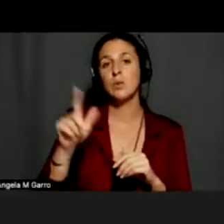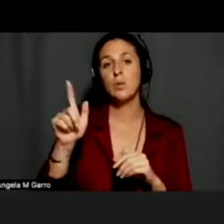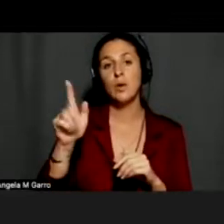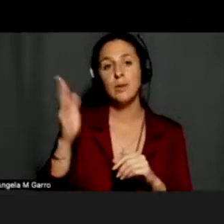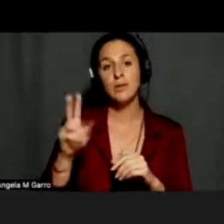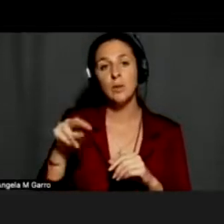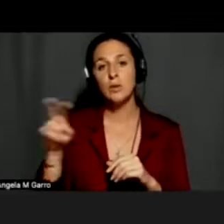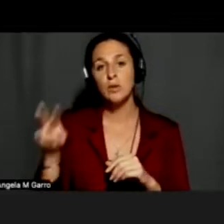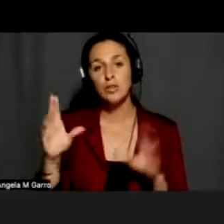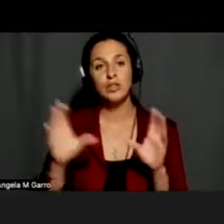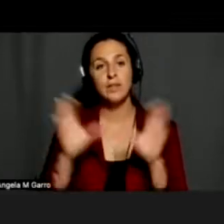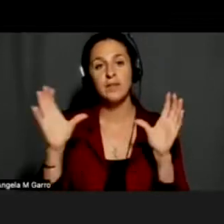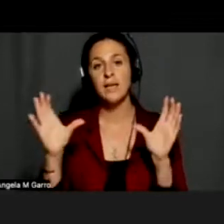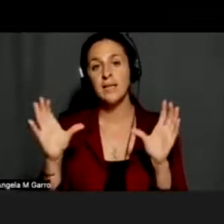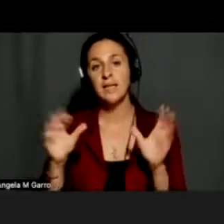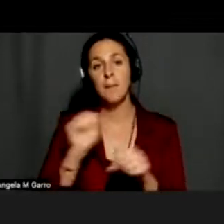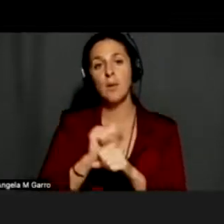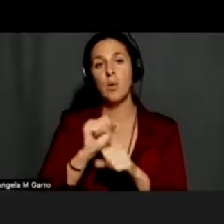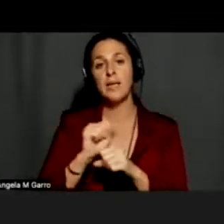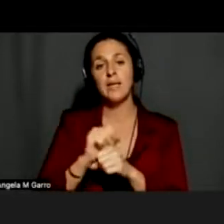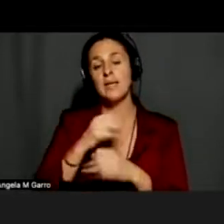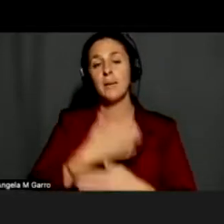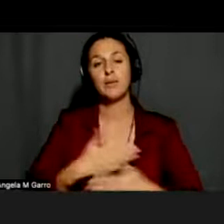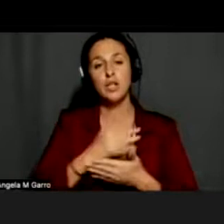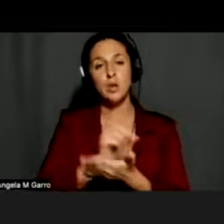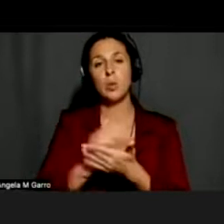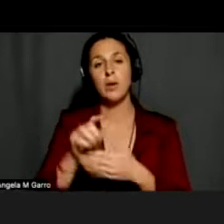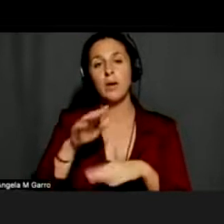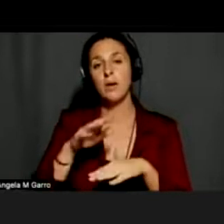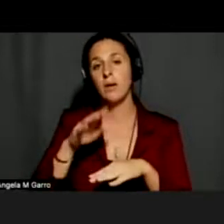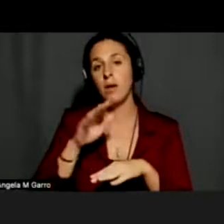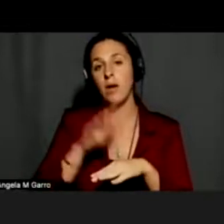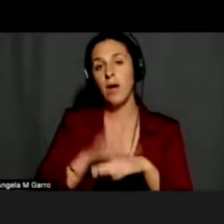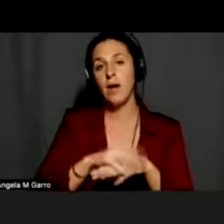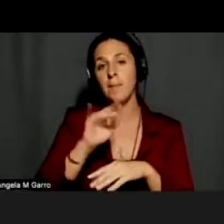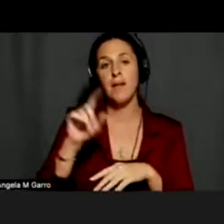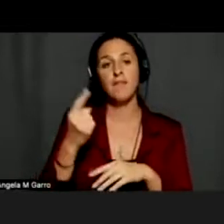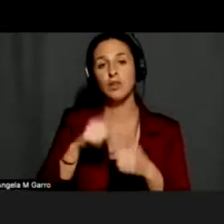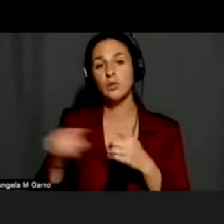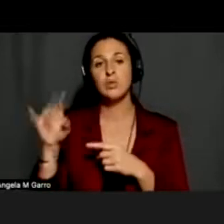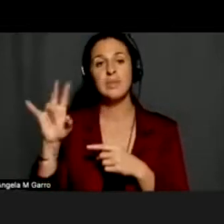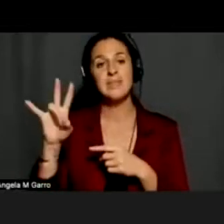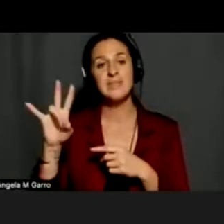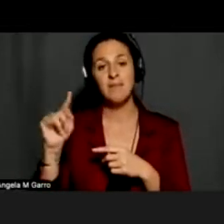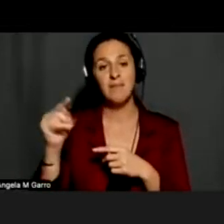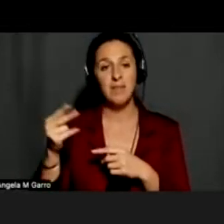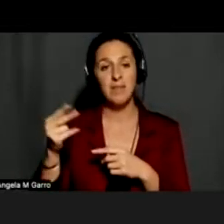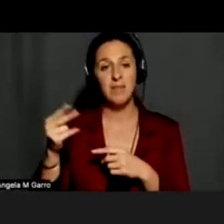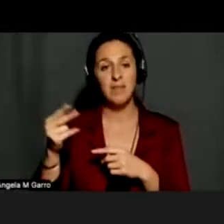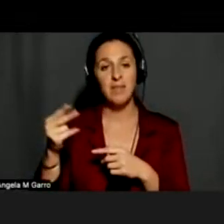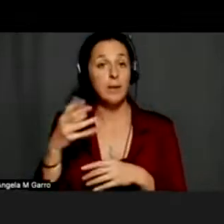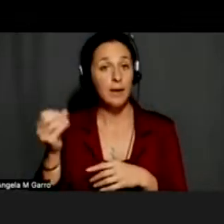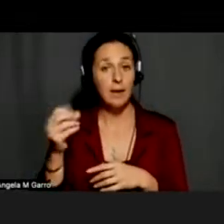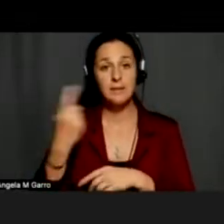2122, Certificated Employee Appreciation Week on May 1st through 7th, 2022, and Day